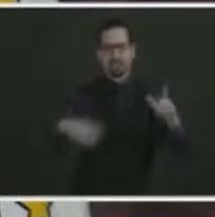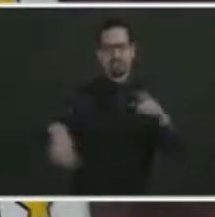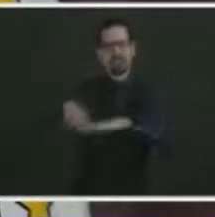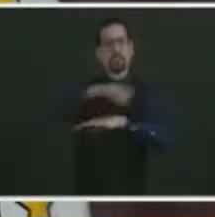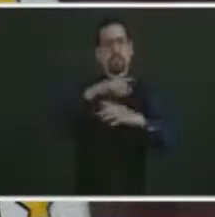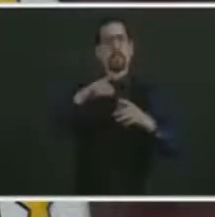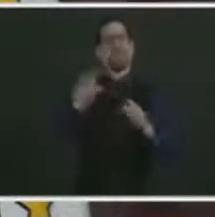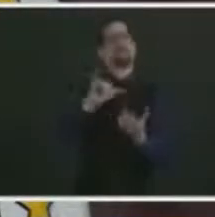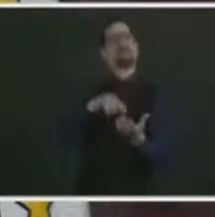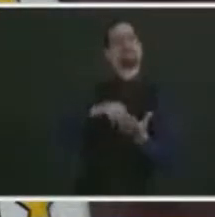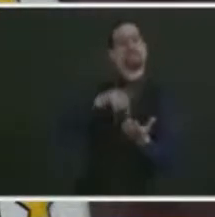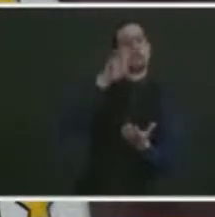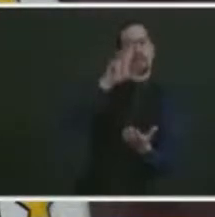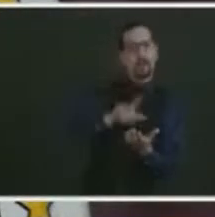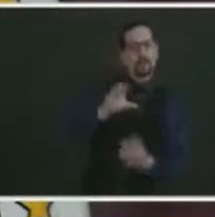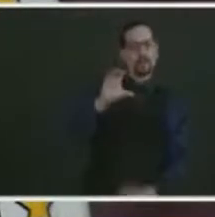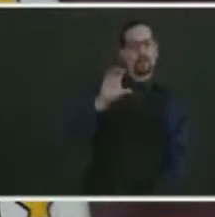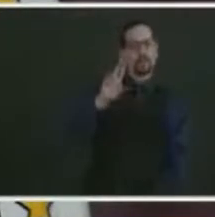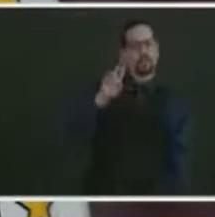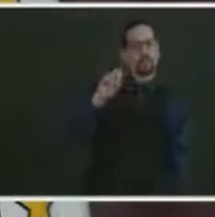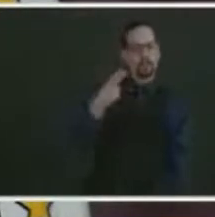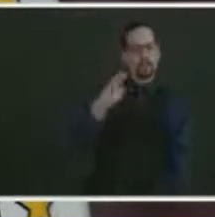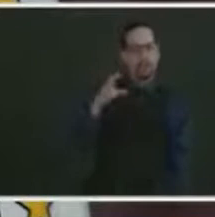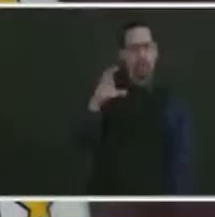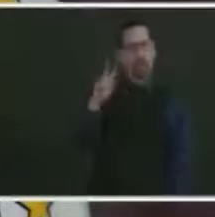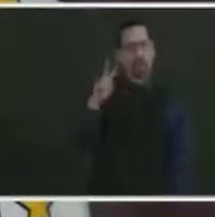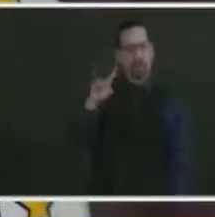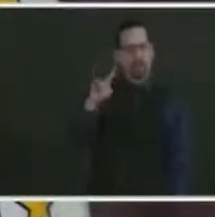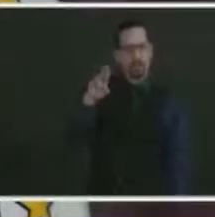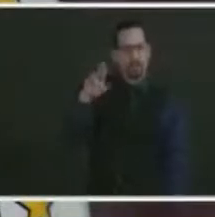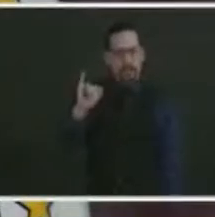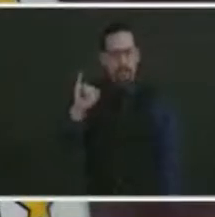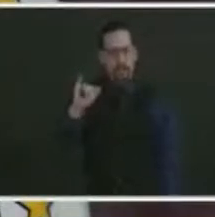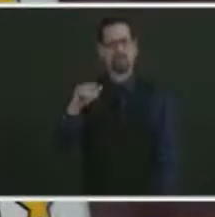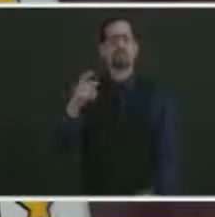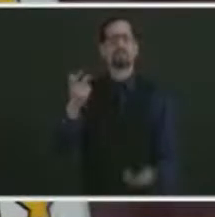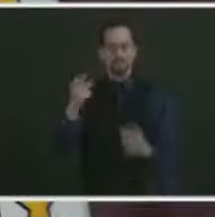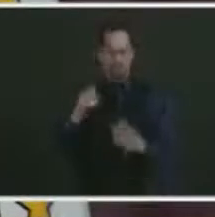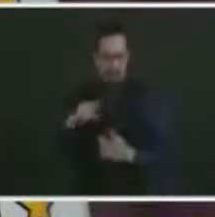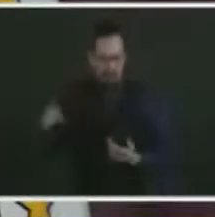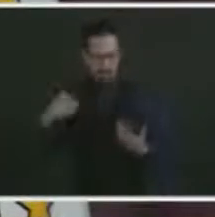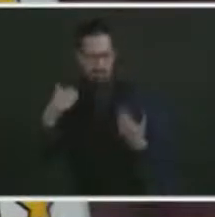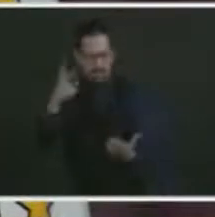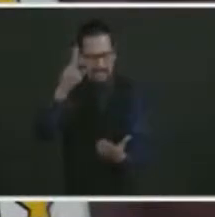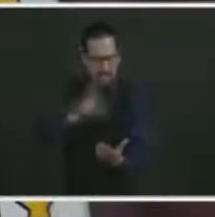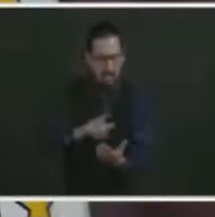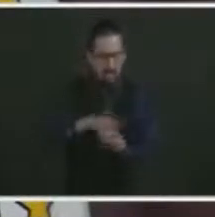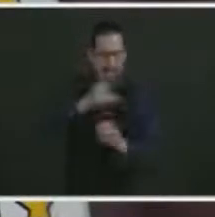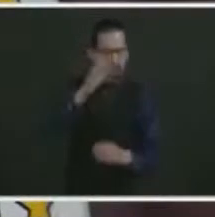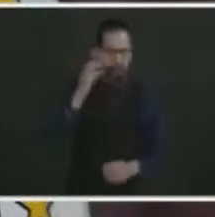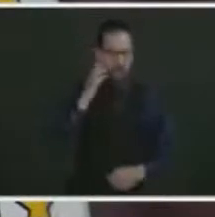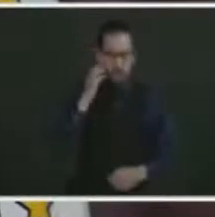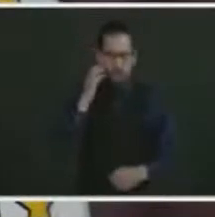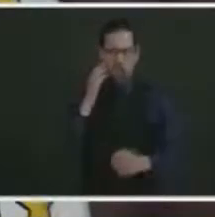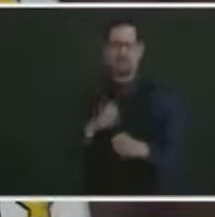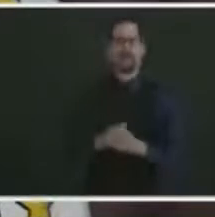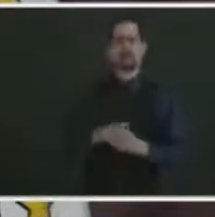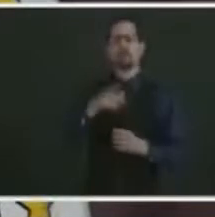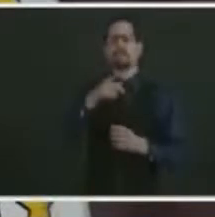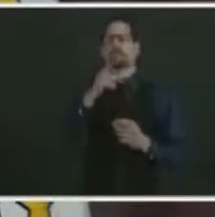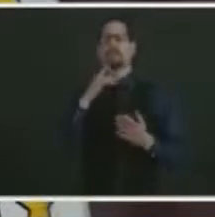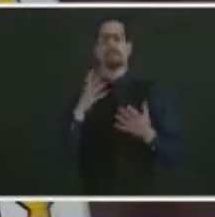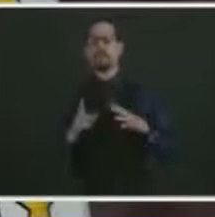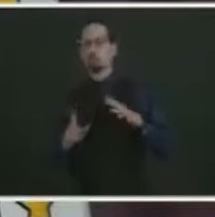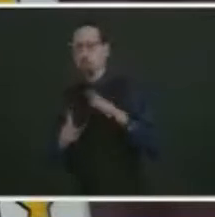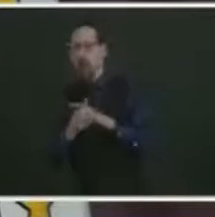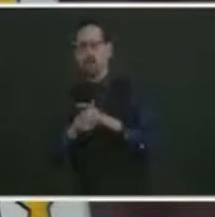you to keep a list of your contacts. If you do go to the protest, if you see who you're going to be near, jot